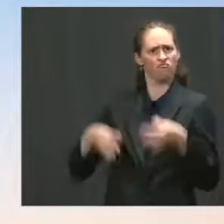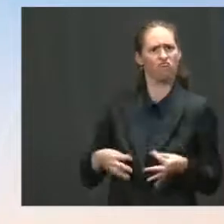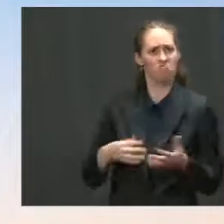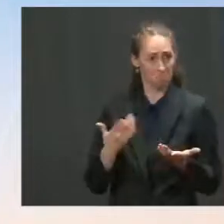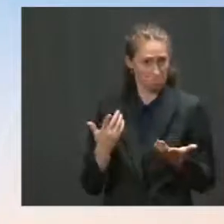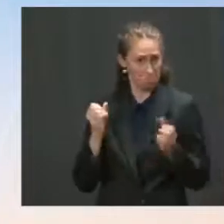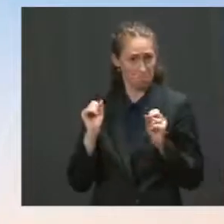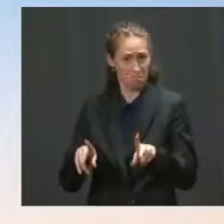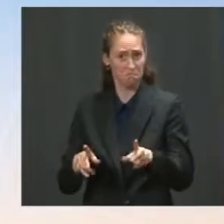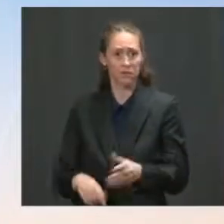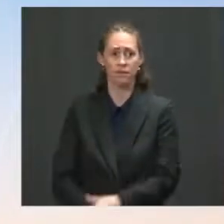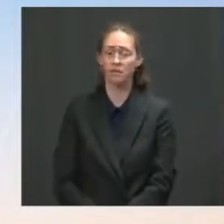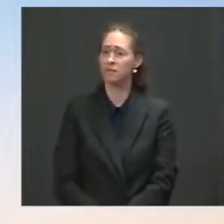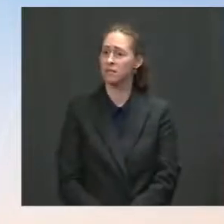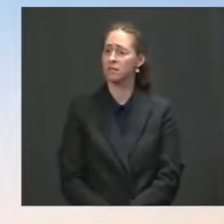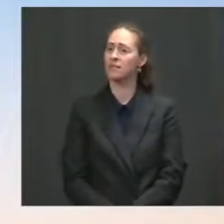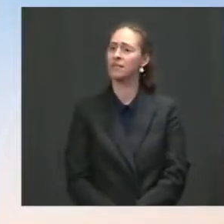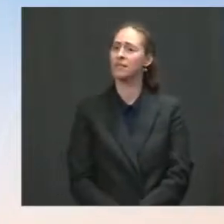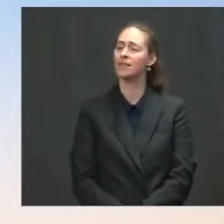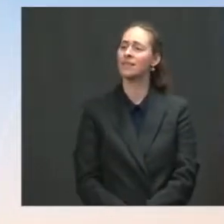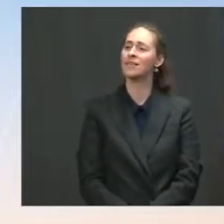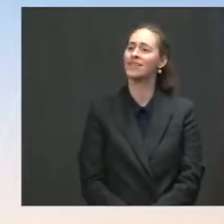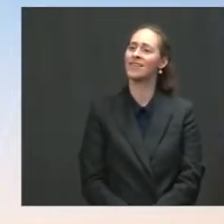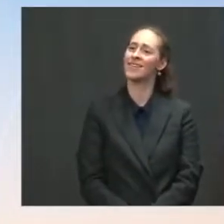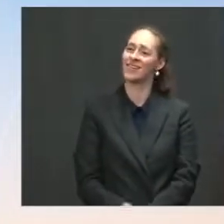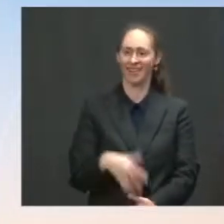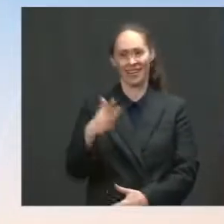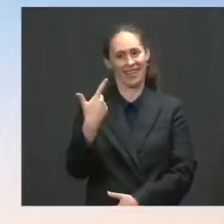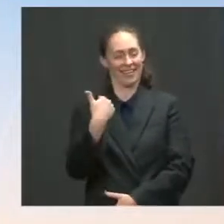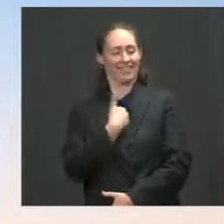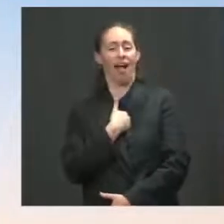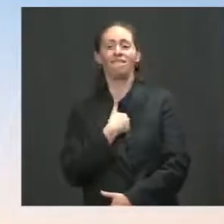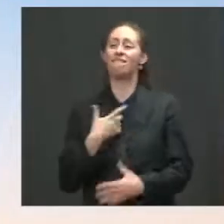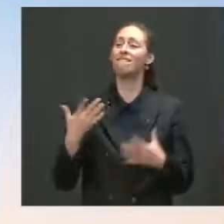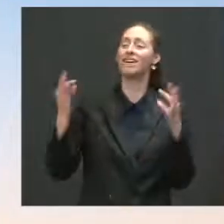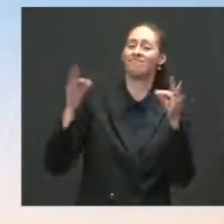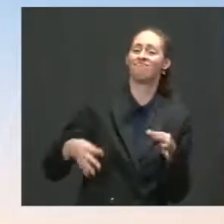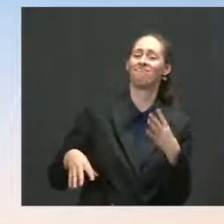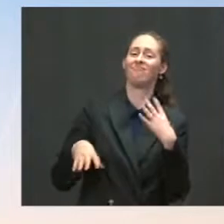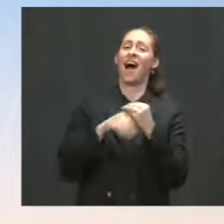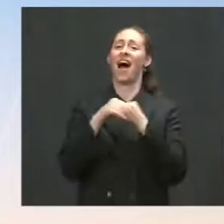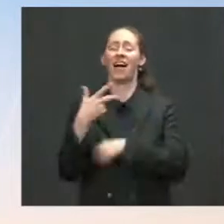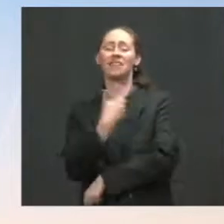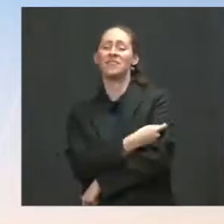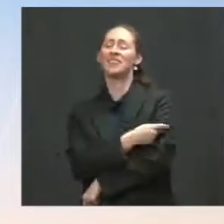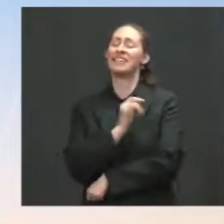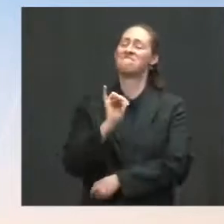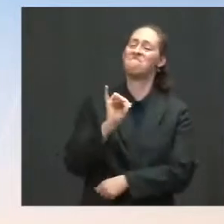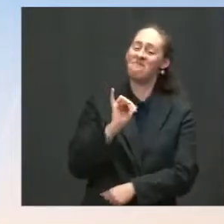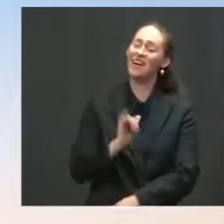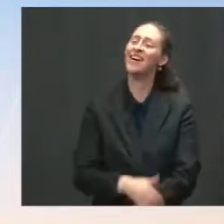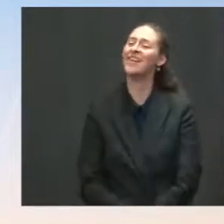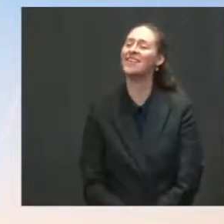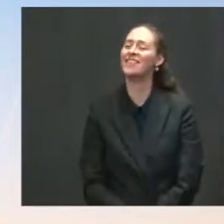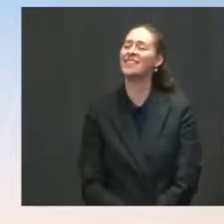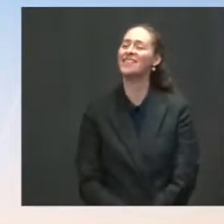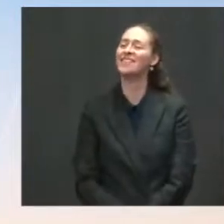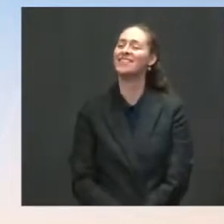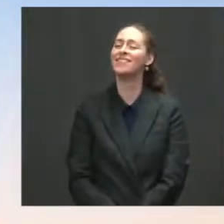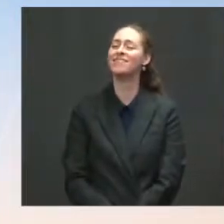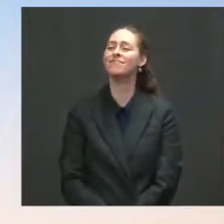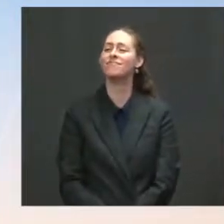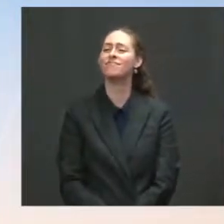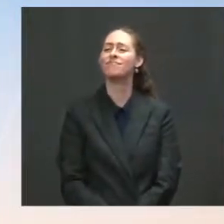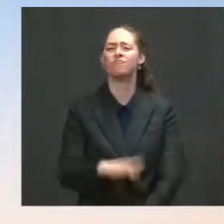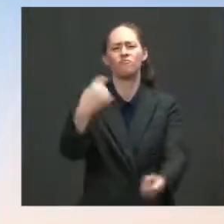Okay. I would say that what we've been conveying to officials around the country who have implemented this in